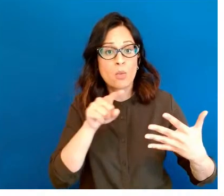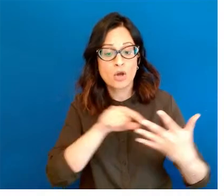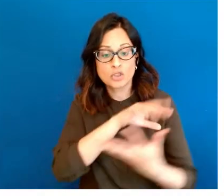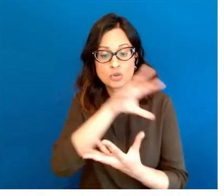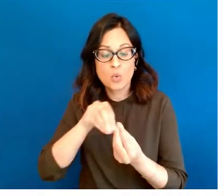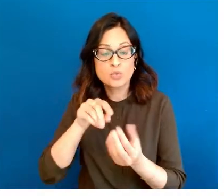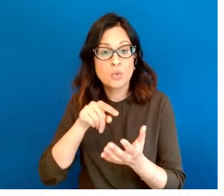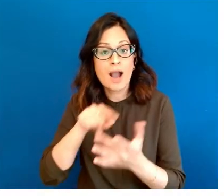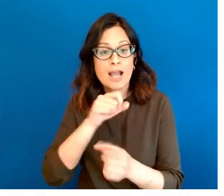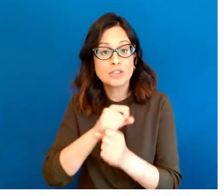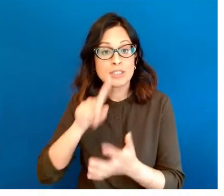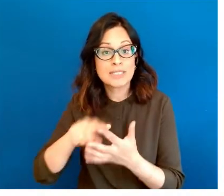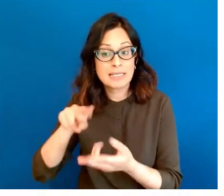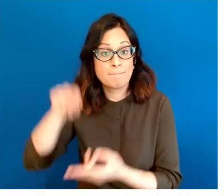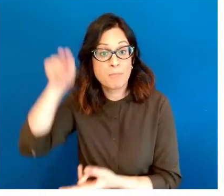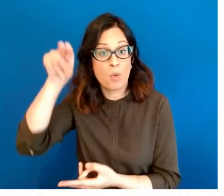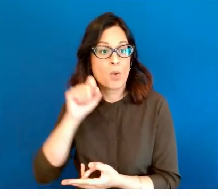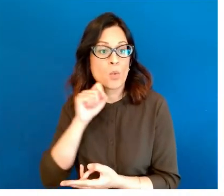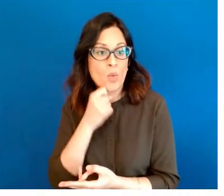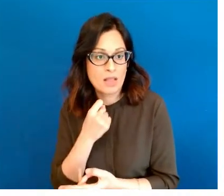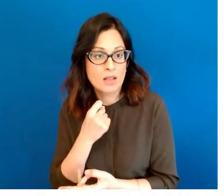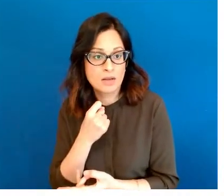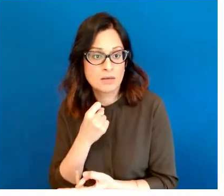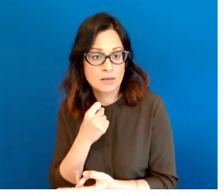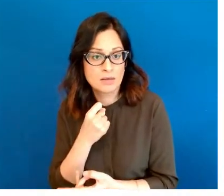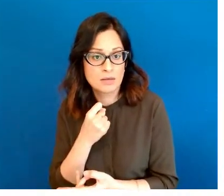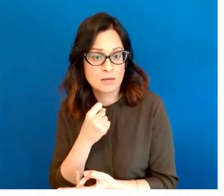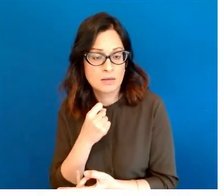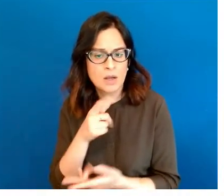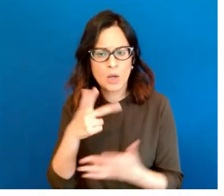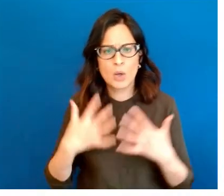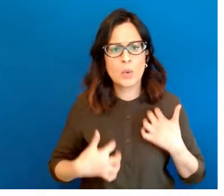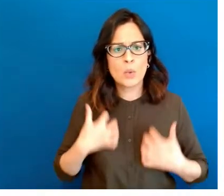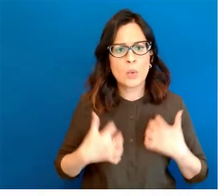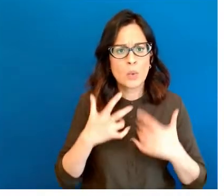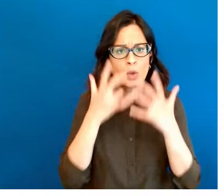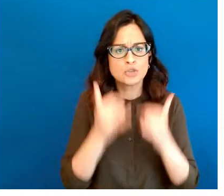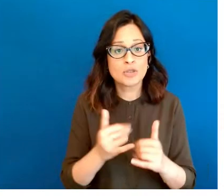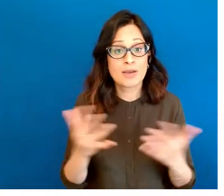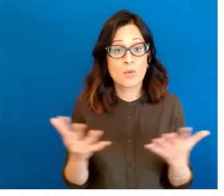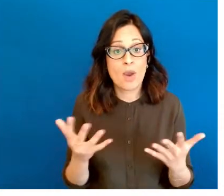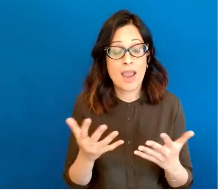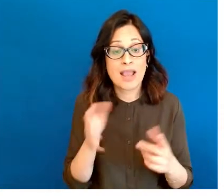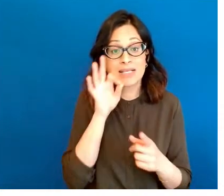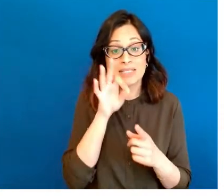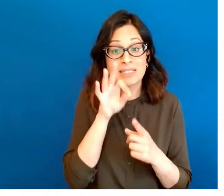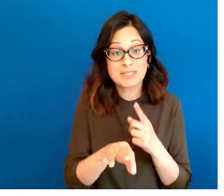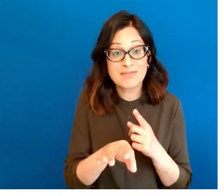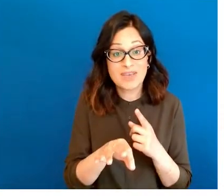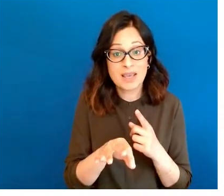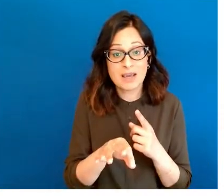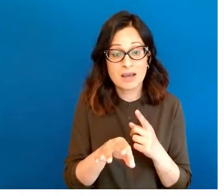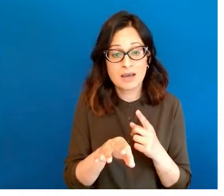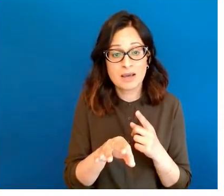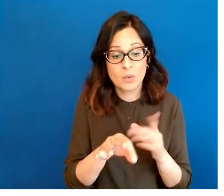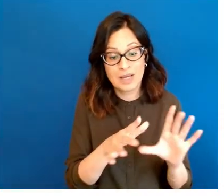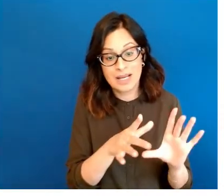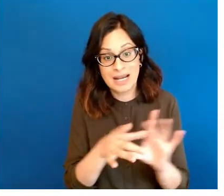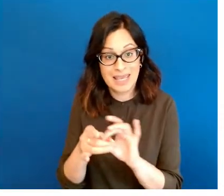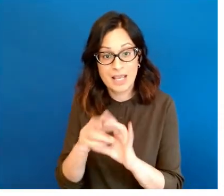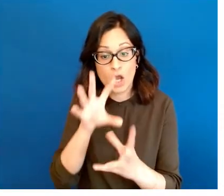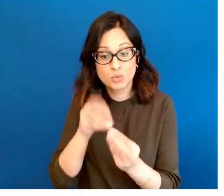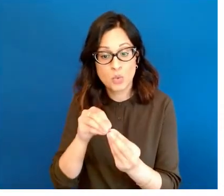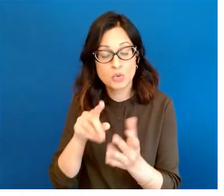up. You can interestingly look at the specific titer in relation to the total IgE. It's